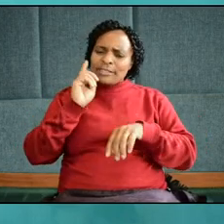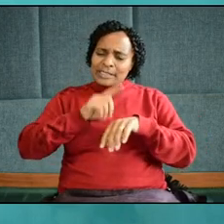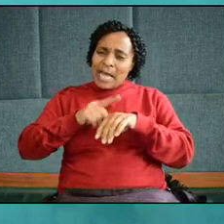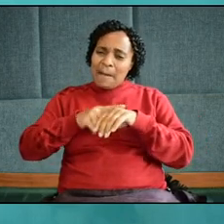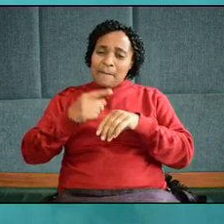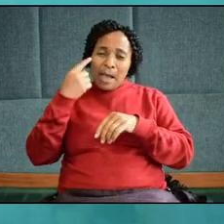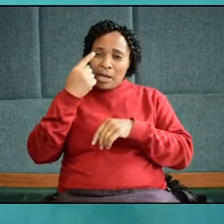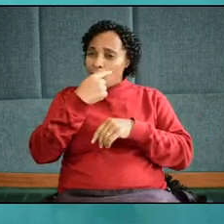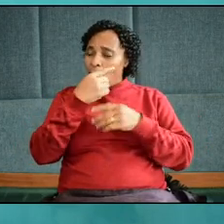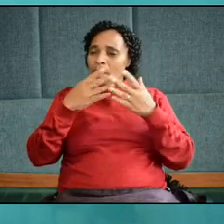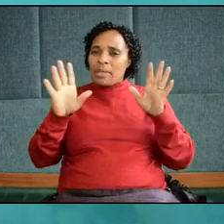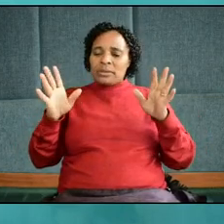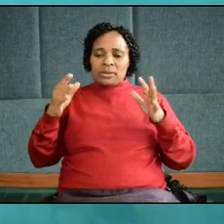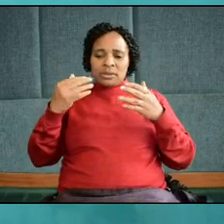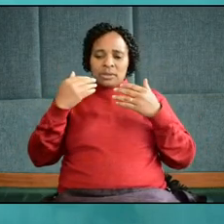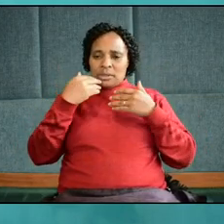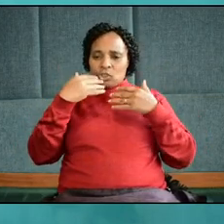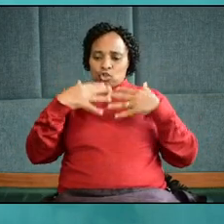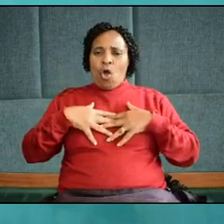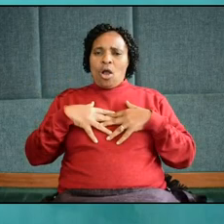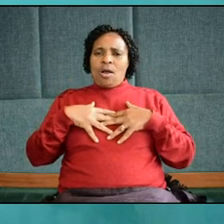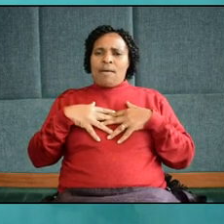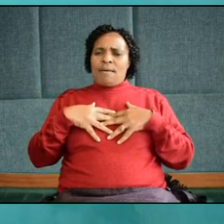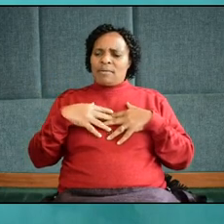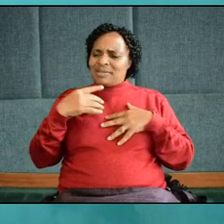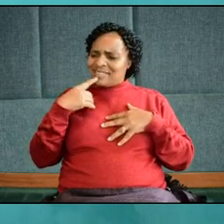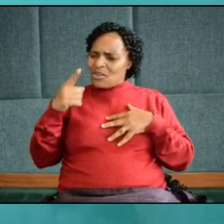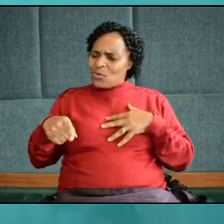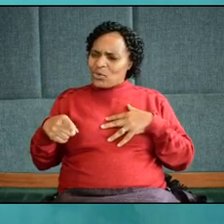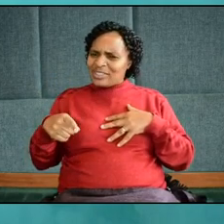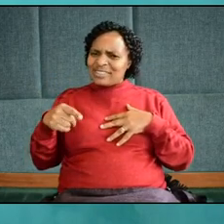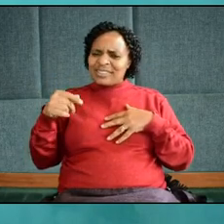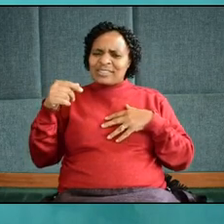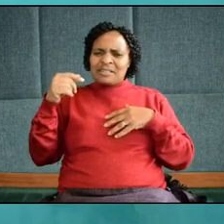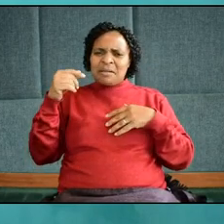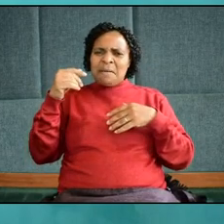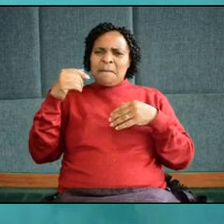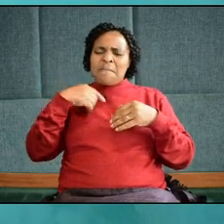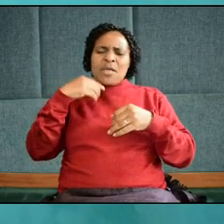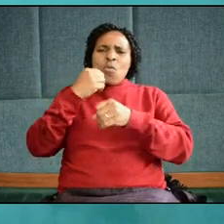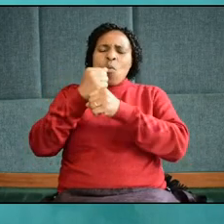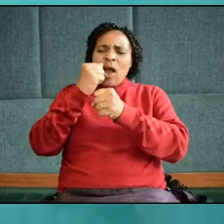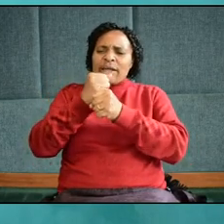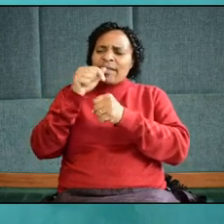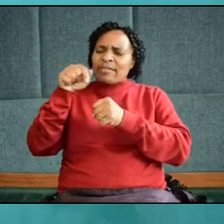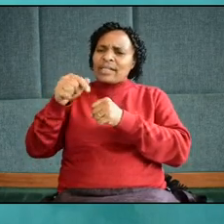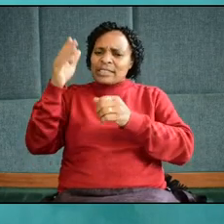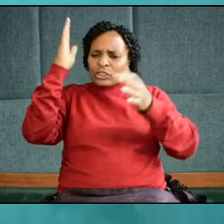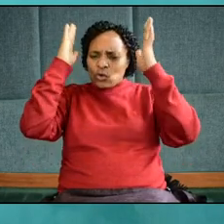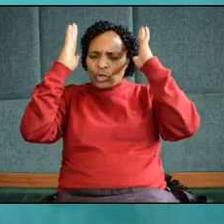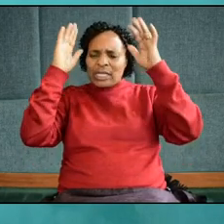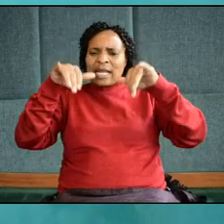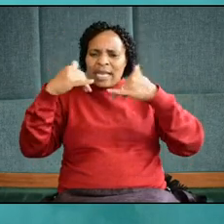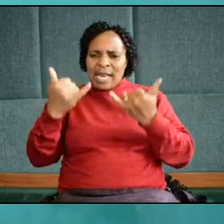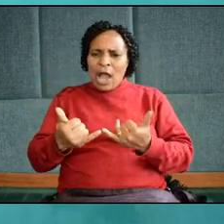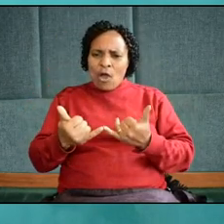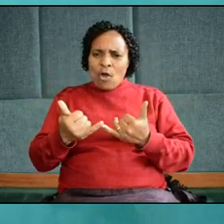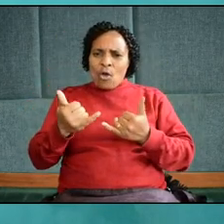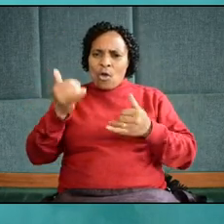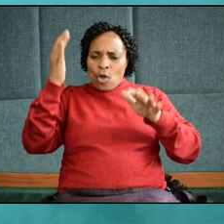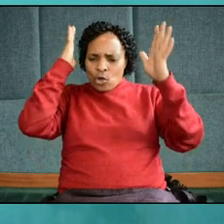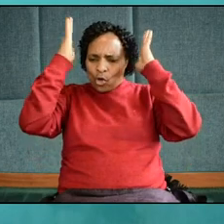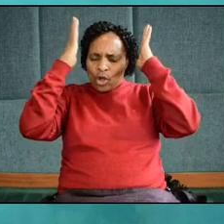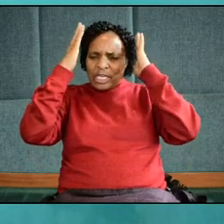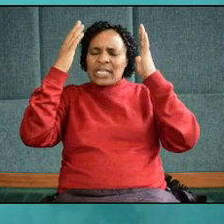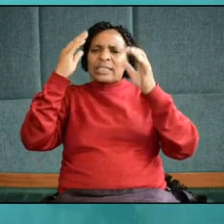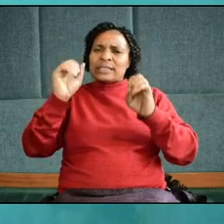are opened. Now he's like, oh. Now it just feels a bit sheepish, like, oh, but I'm working this donkey. Now this donkey is saving my